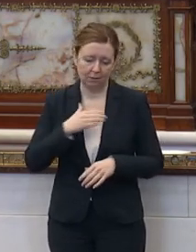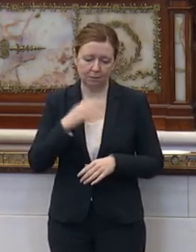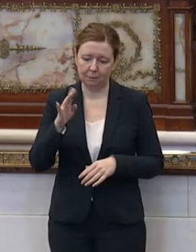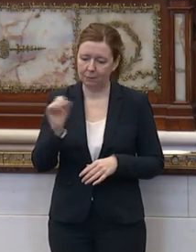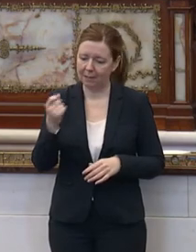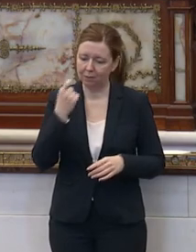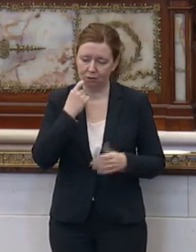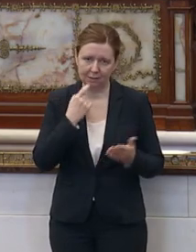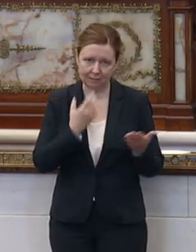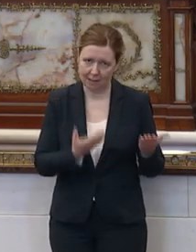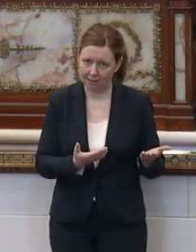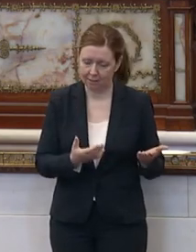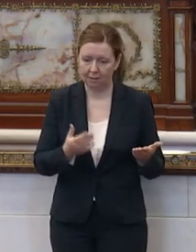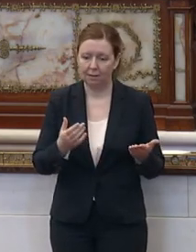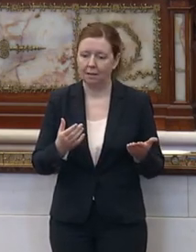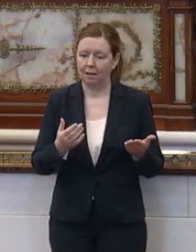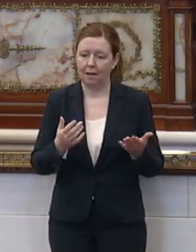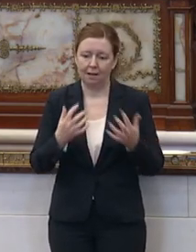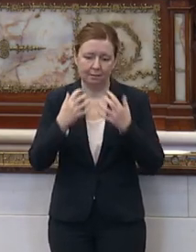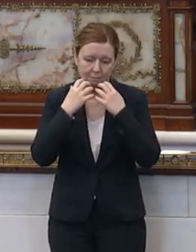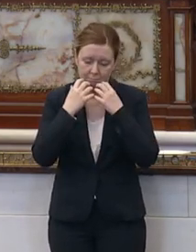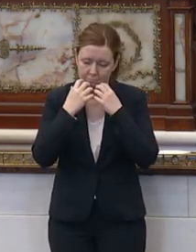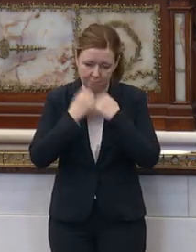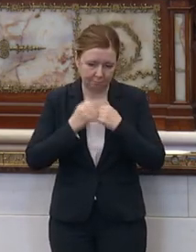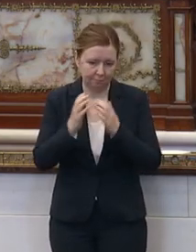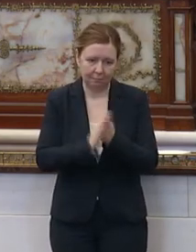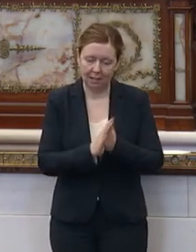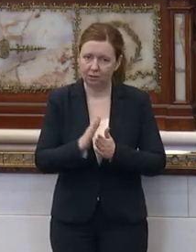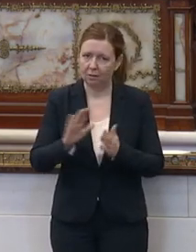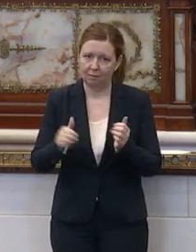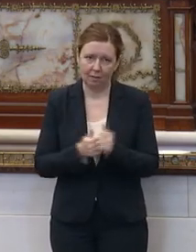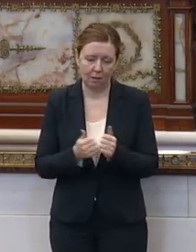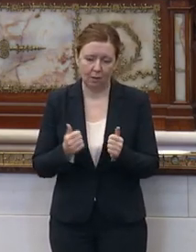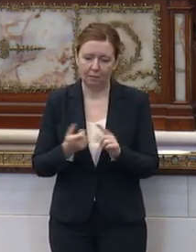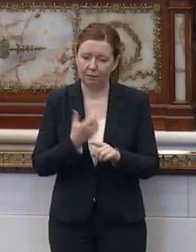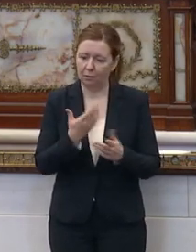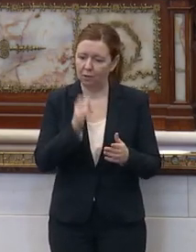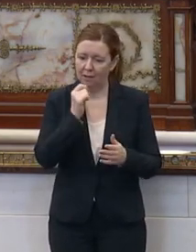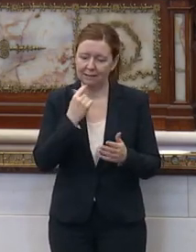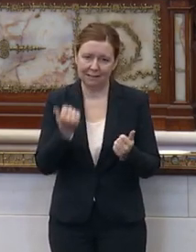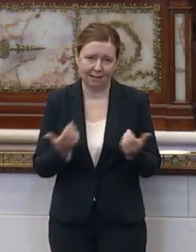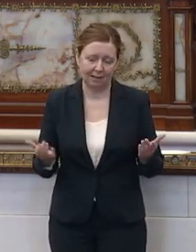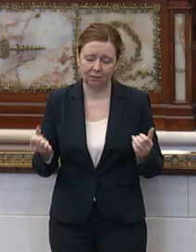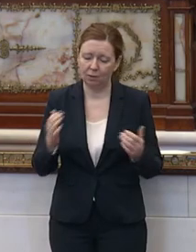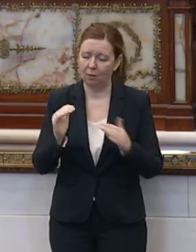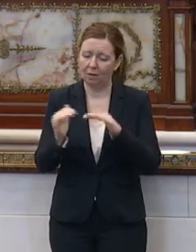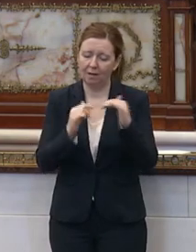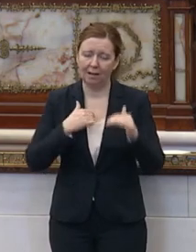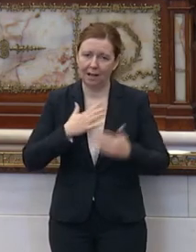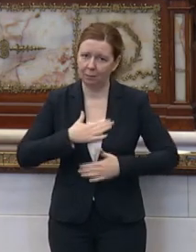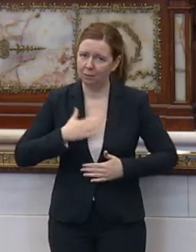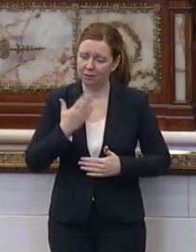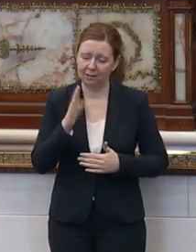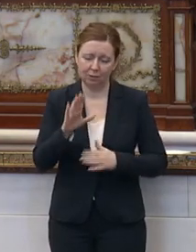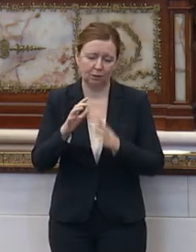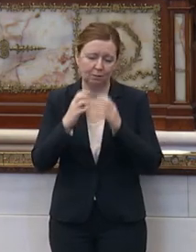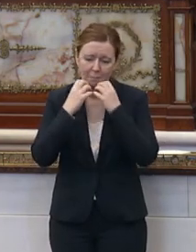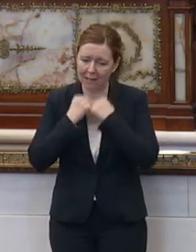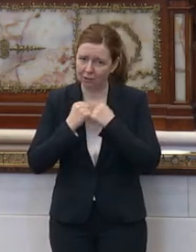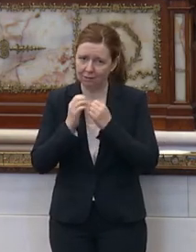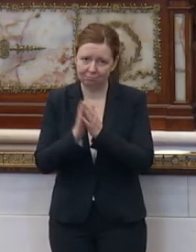Bass and what she just said and the passion she just said it with and follow up from her and not say anything. So, colleague, I appreciate your